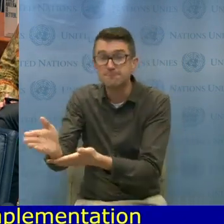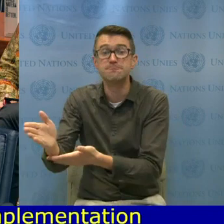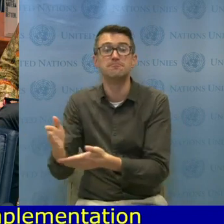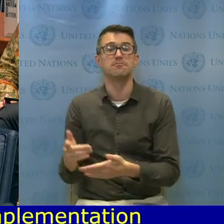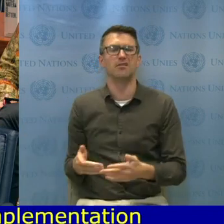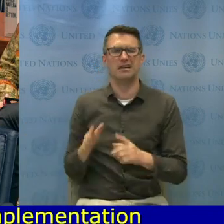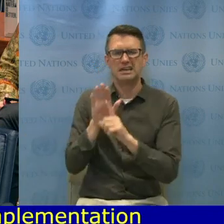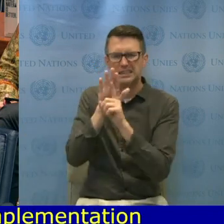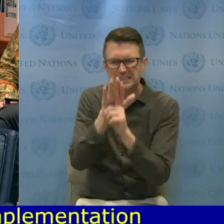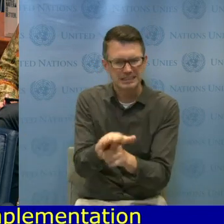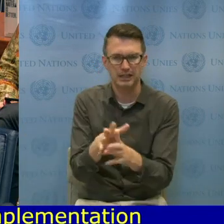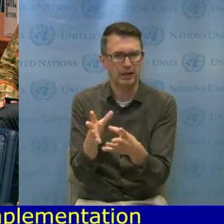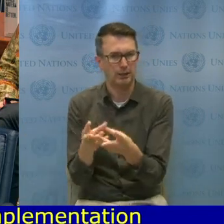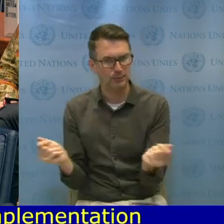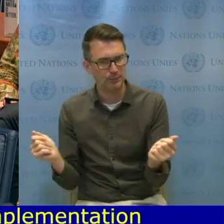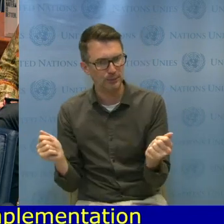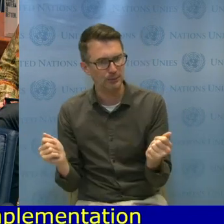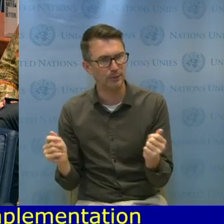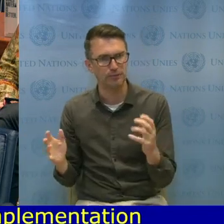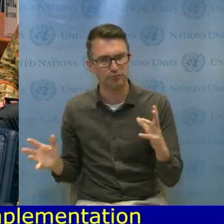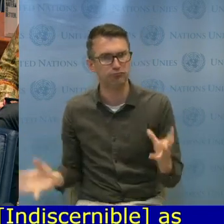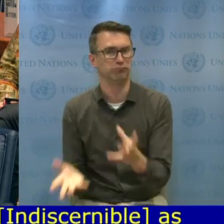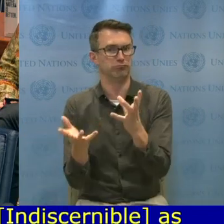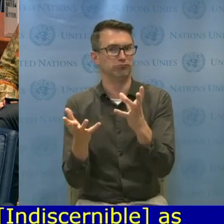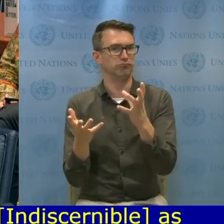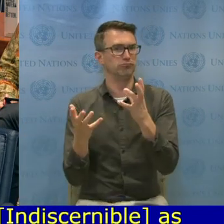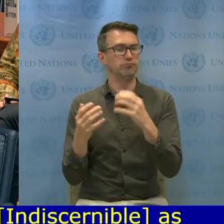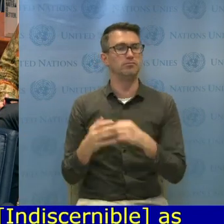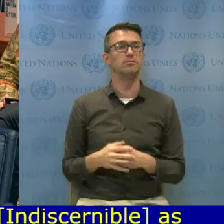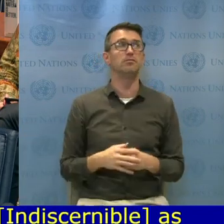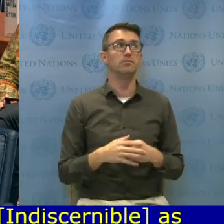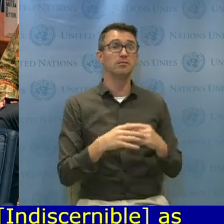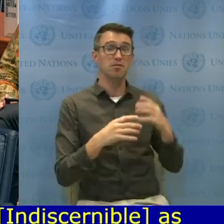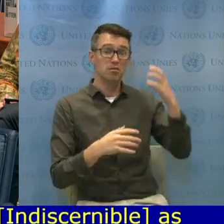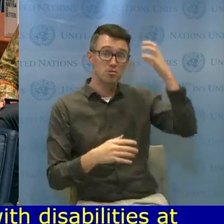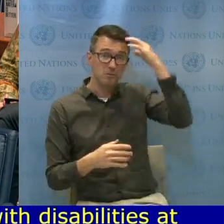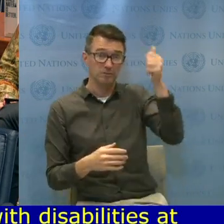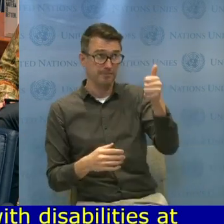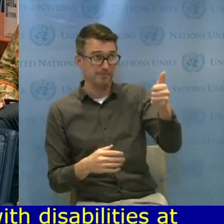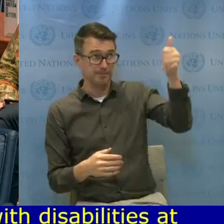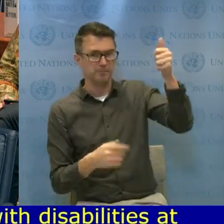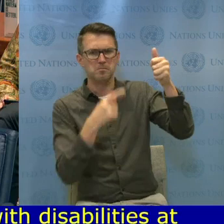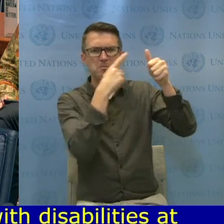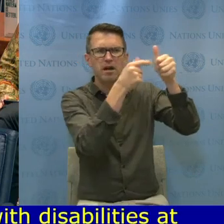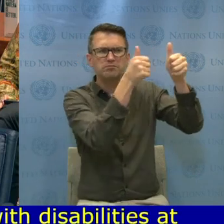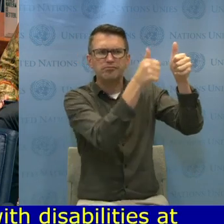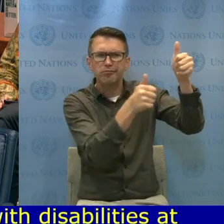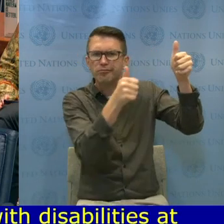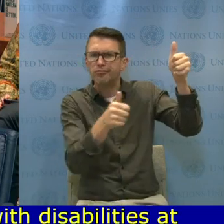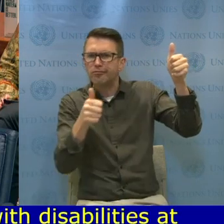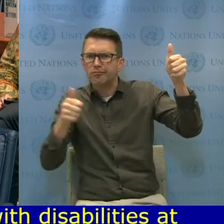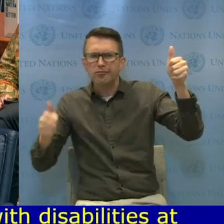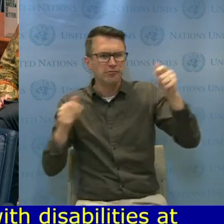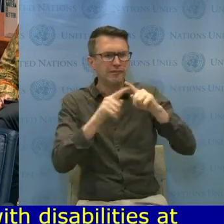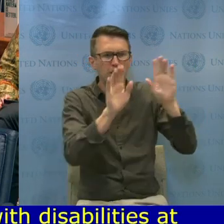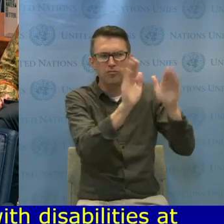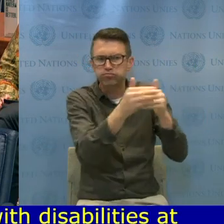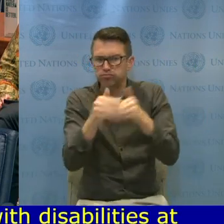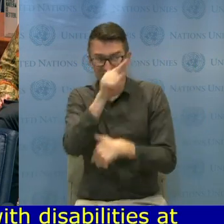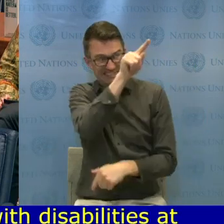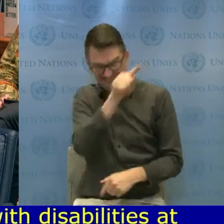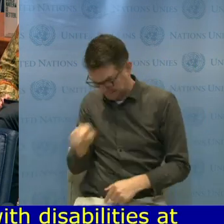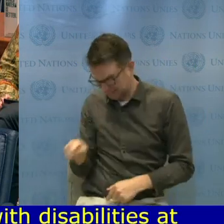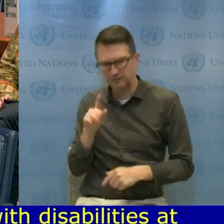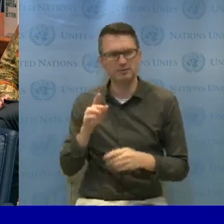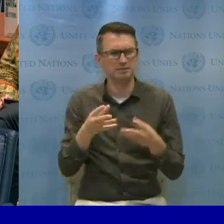levels. Indonesia has taken concrete measures to respect the rights of people with disabilities, of having equal opportunity in